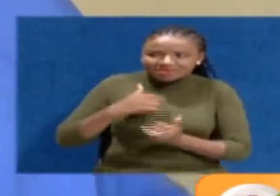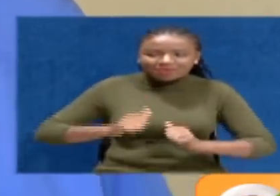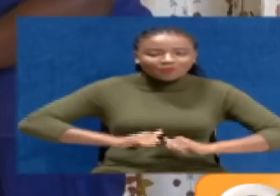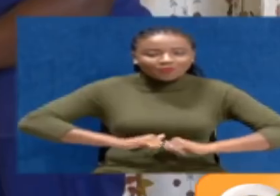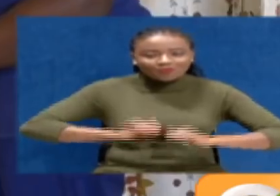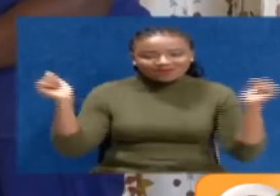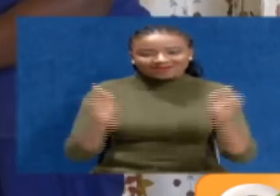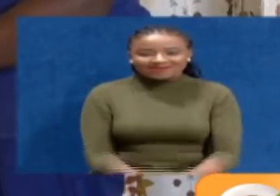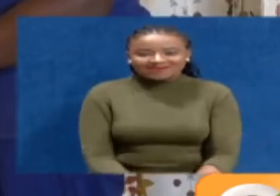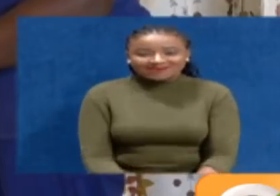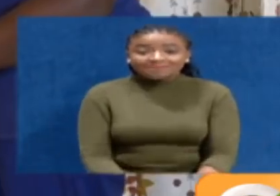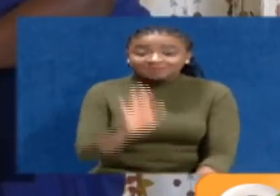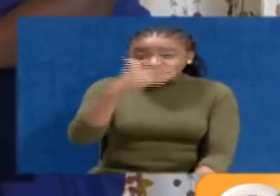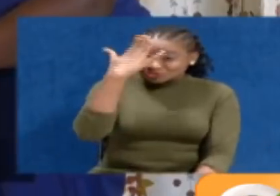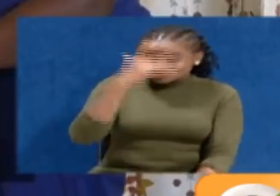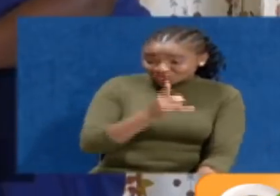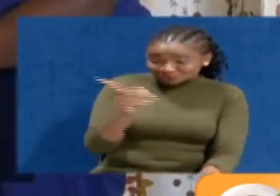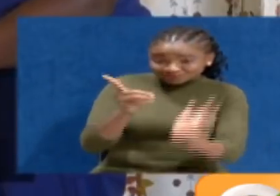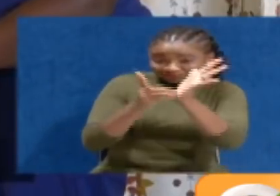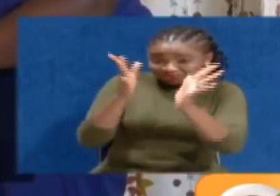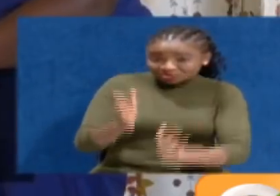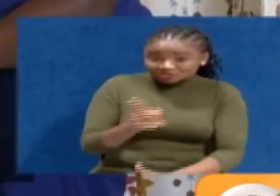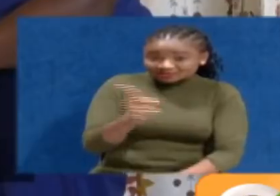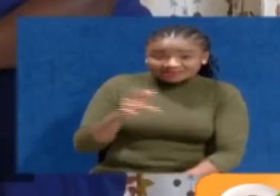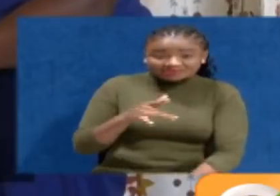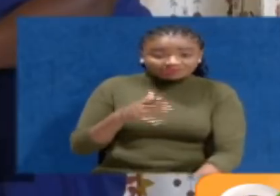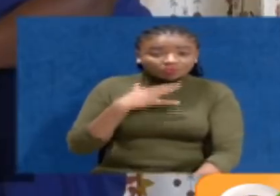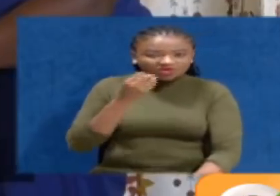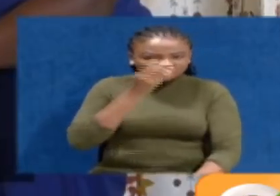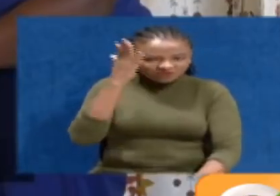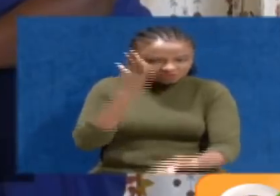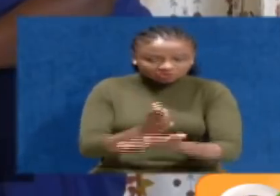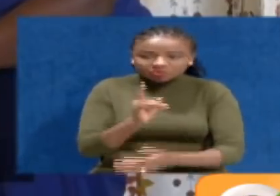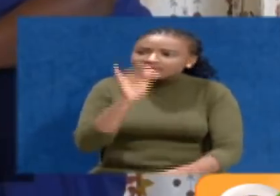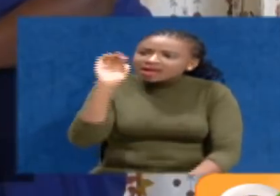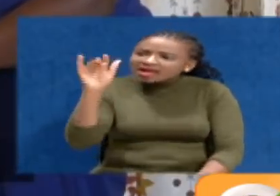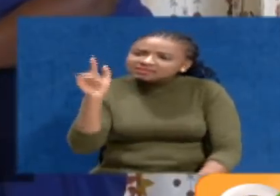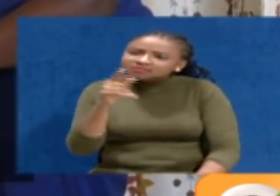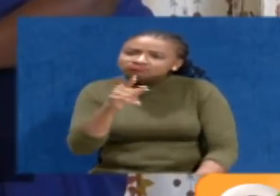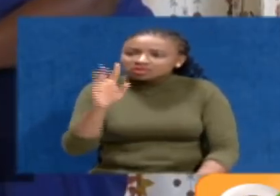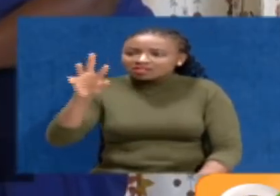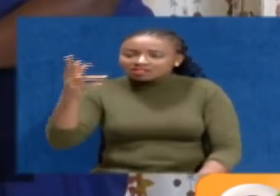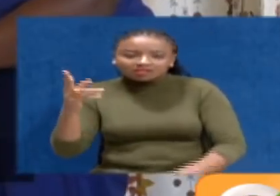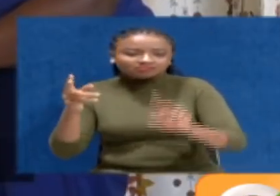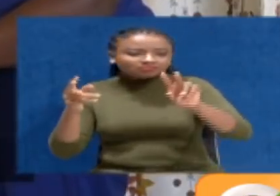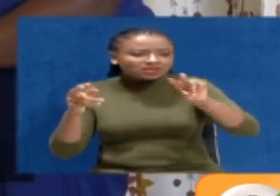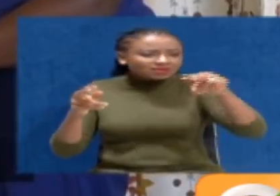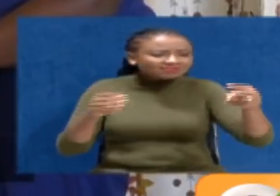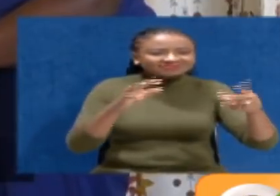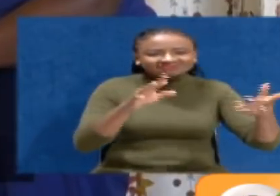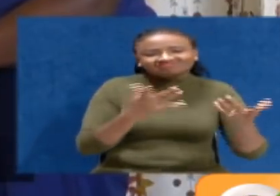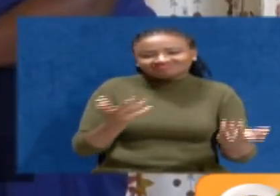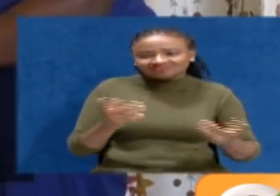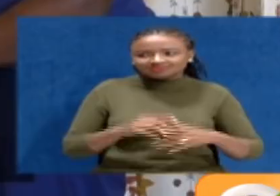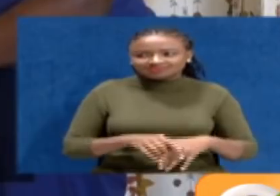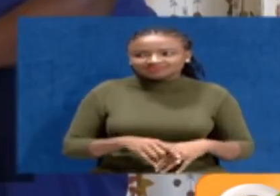ninasikia niko sawa sana. Najua ama daktari na wengine hawahisi kuambia ukweli. Ukimuuliza mwingine anakuambia nyingine. Ukimuuliza